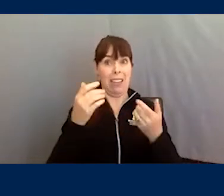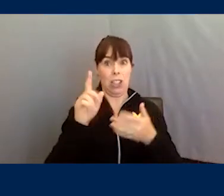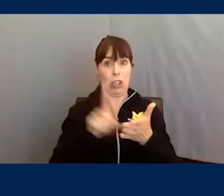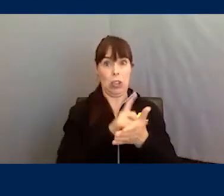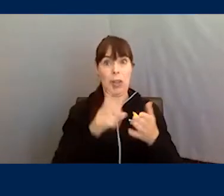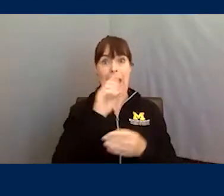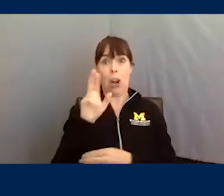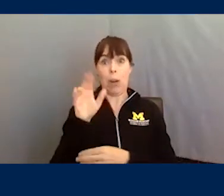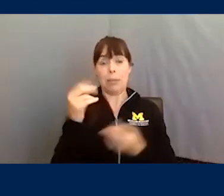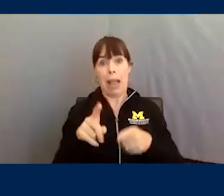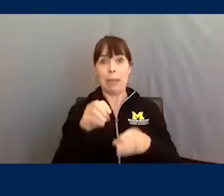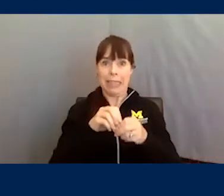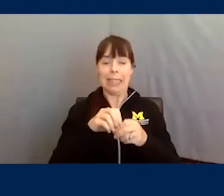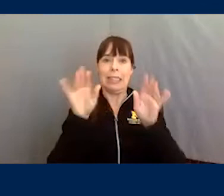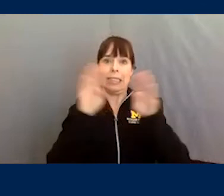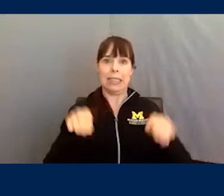racism.